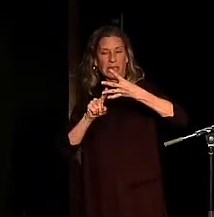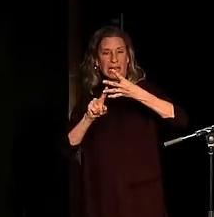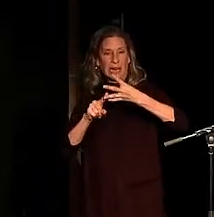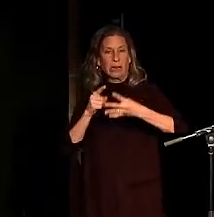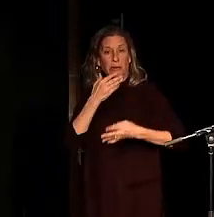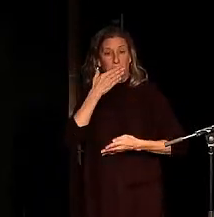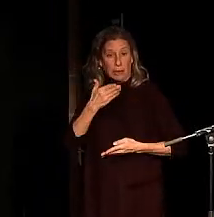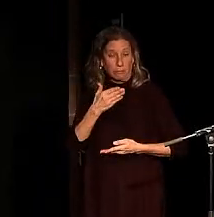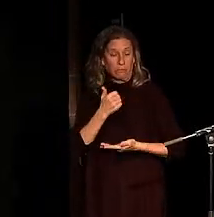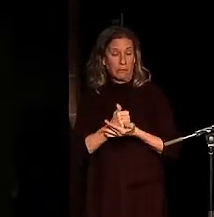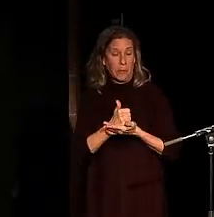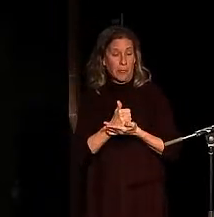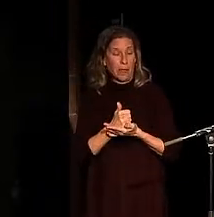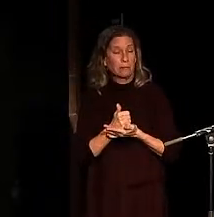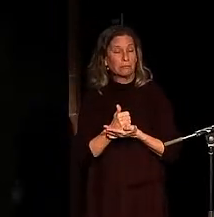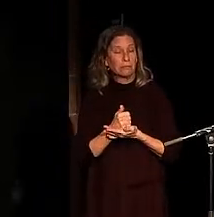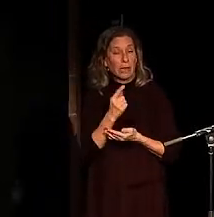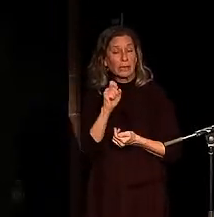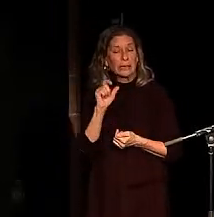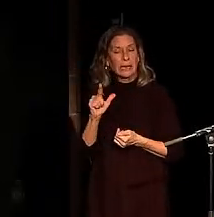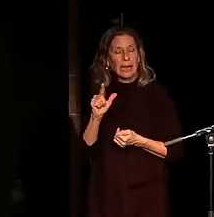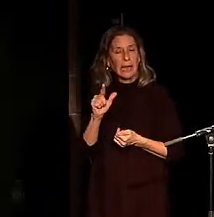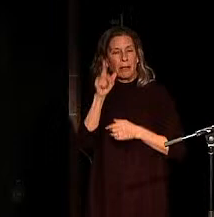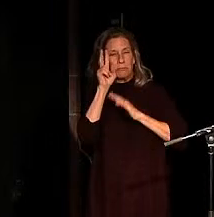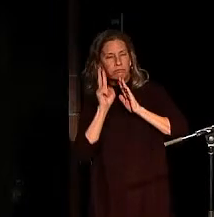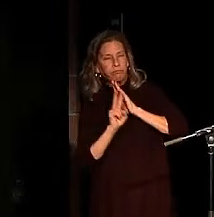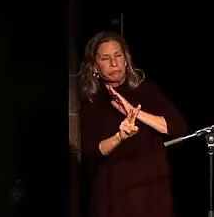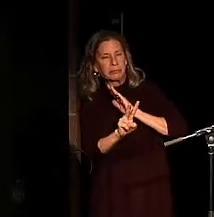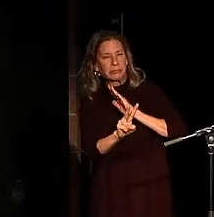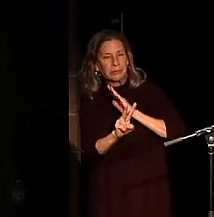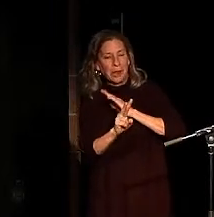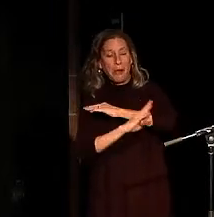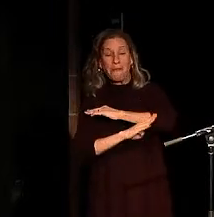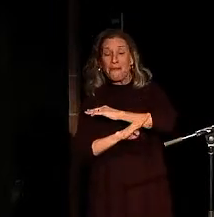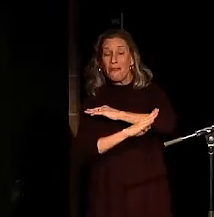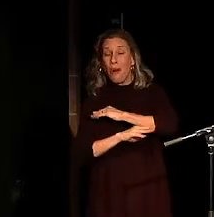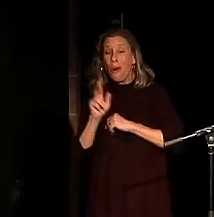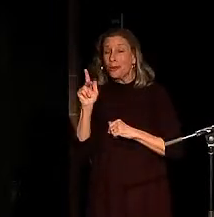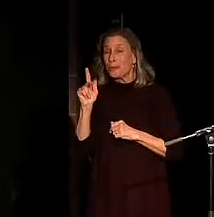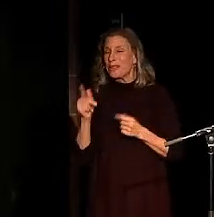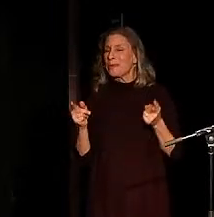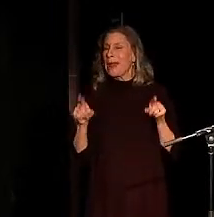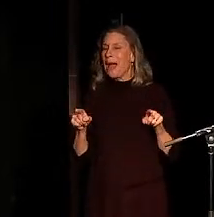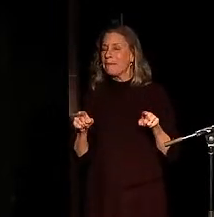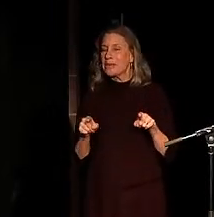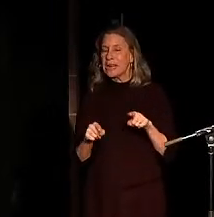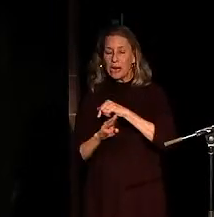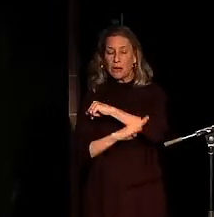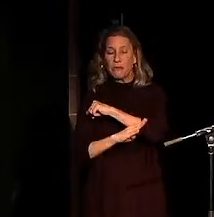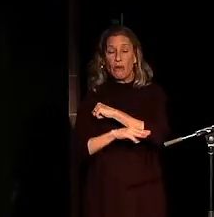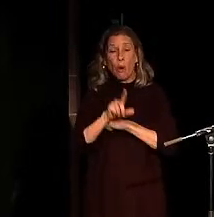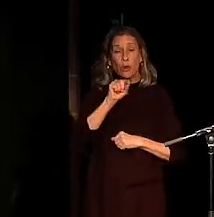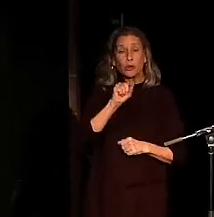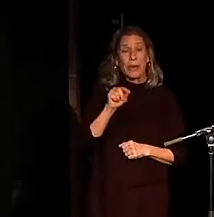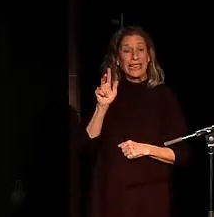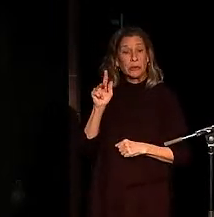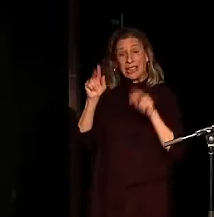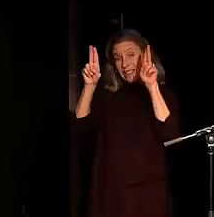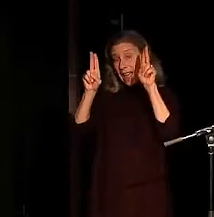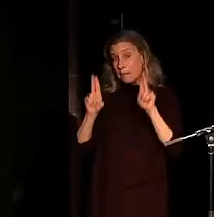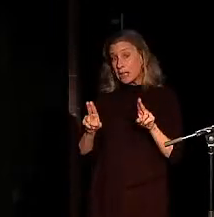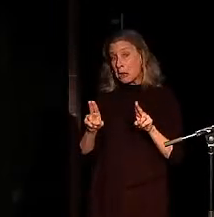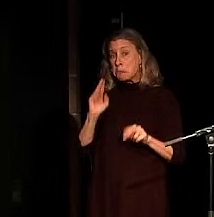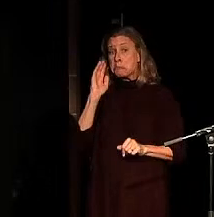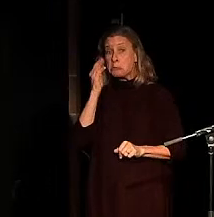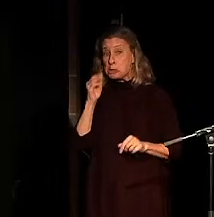While you have the microphone, Gail, what's your crystal ball say about fall enrollment? Our fall 2023 applications are